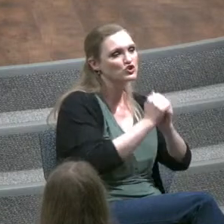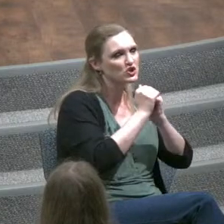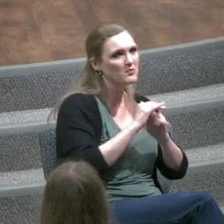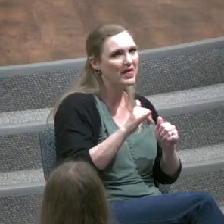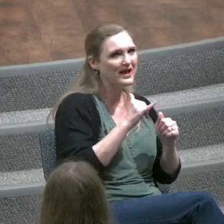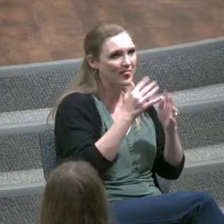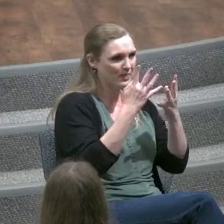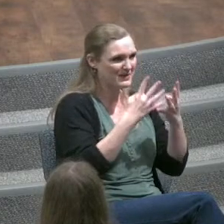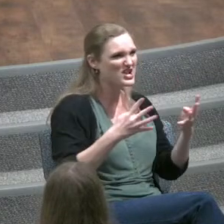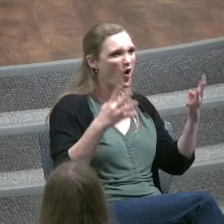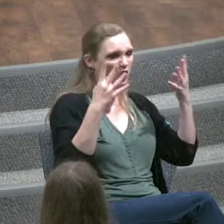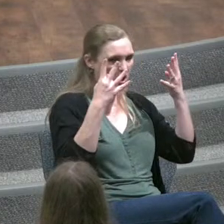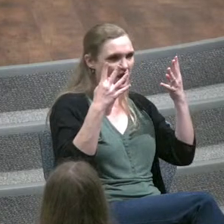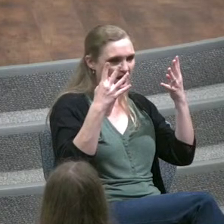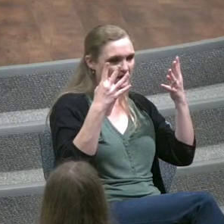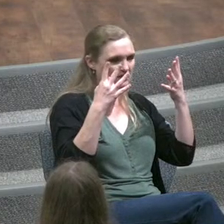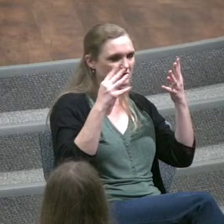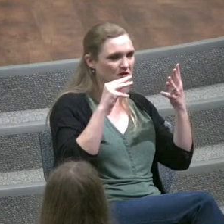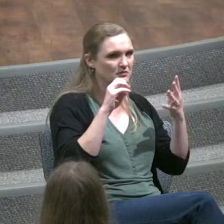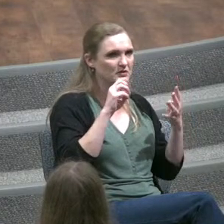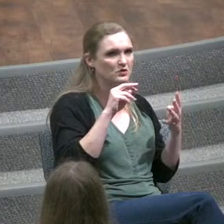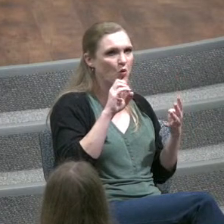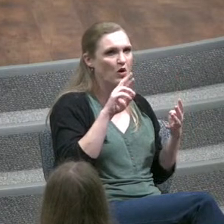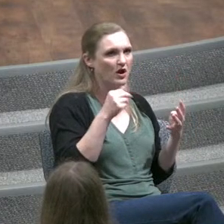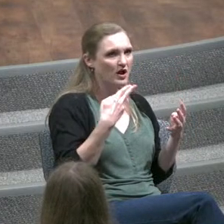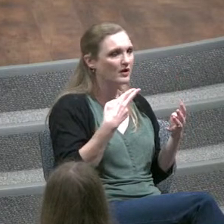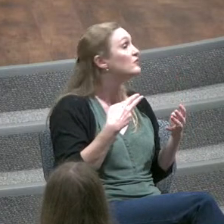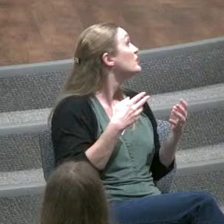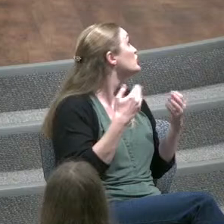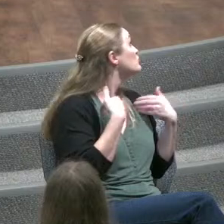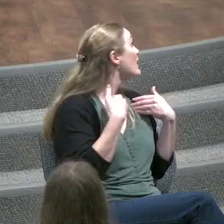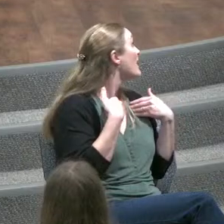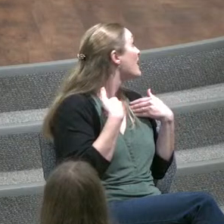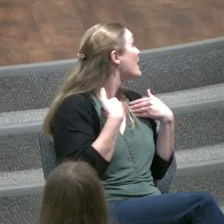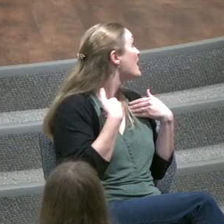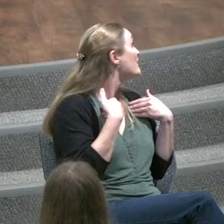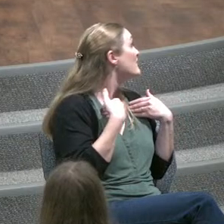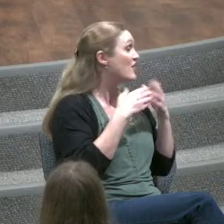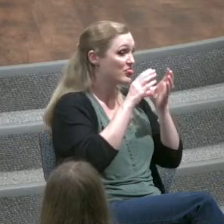got the menorah here within the mosaics, the tiles. You've got the